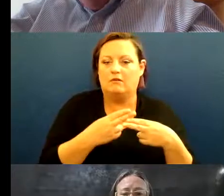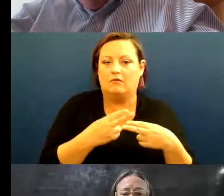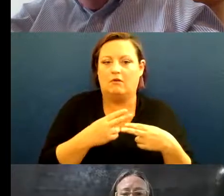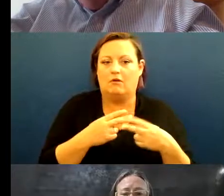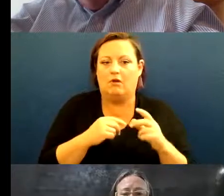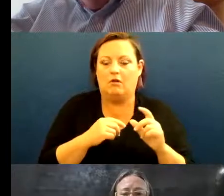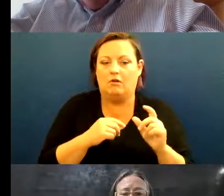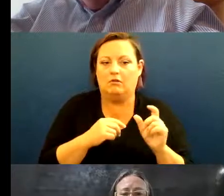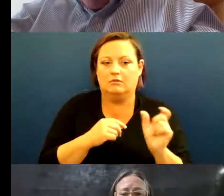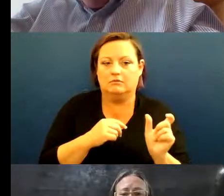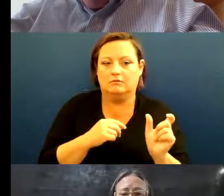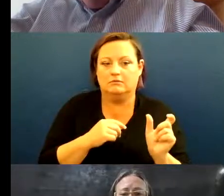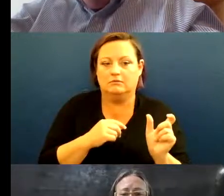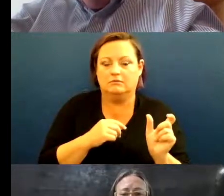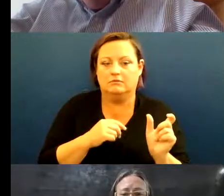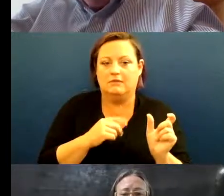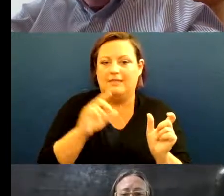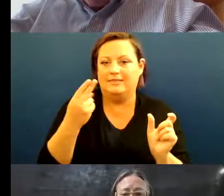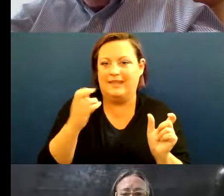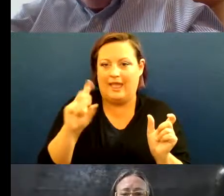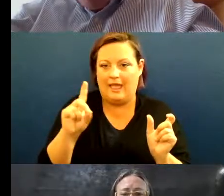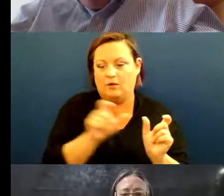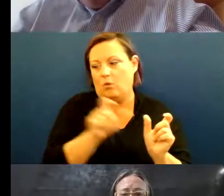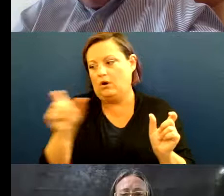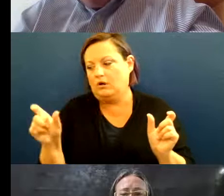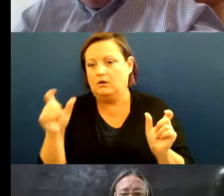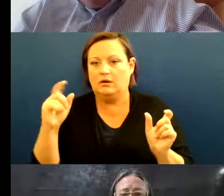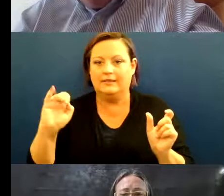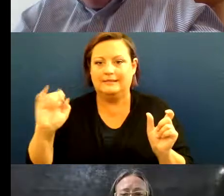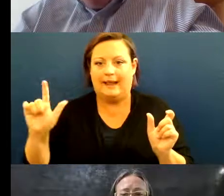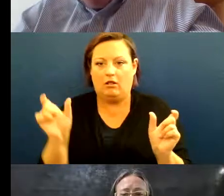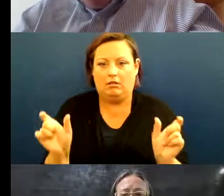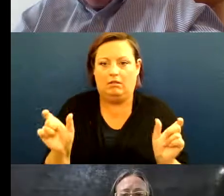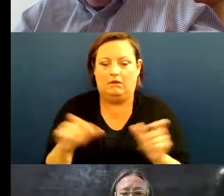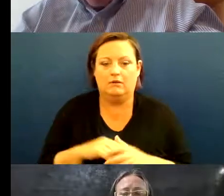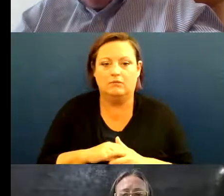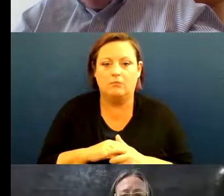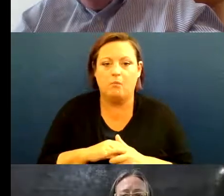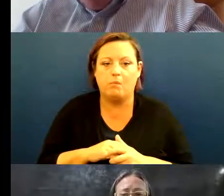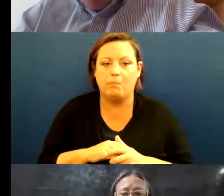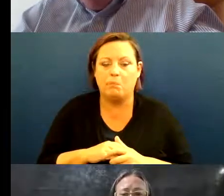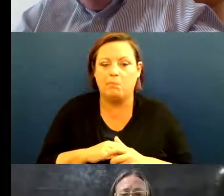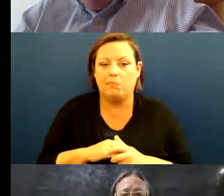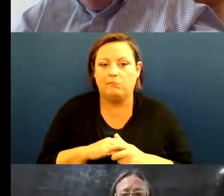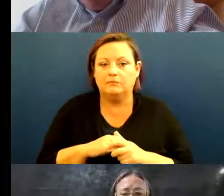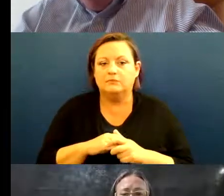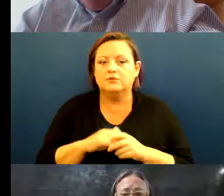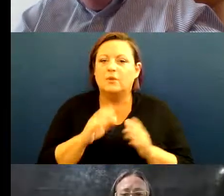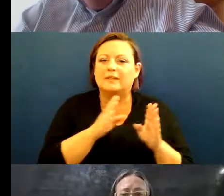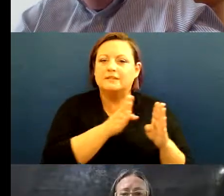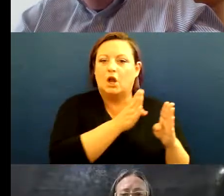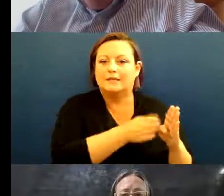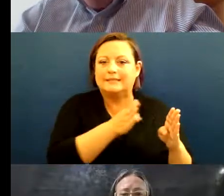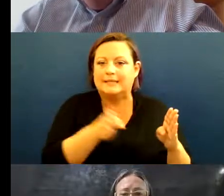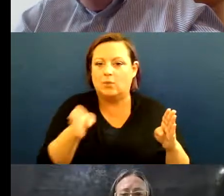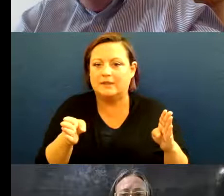the right at the very end at the tail domain. So these are conserved sequences that are required